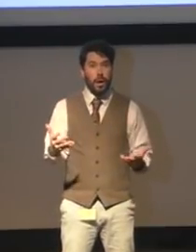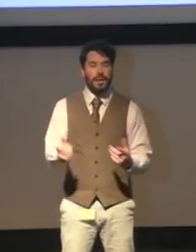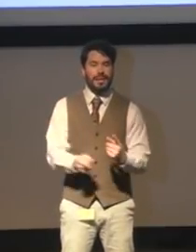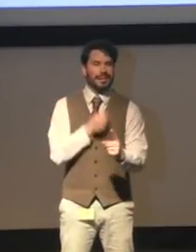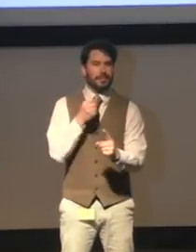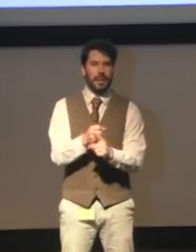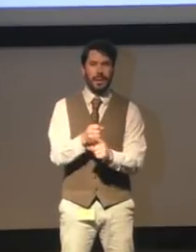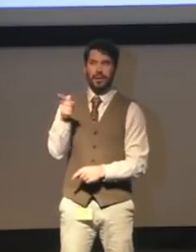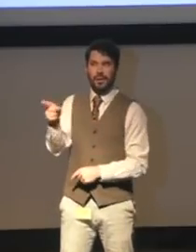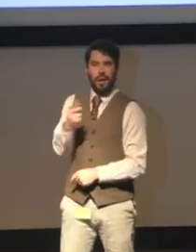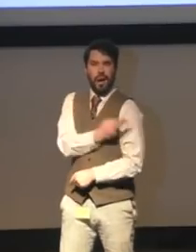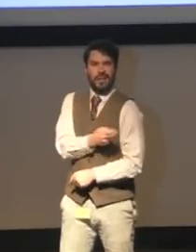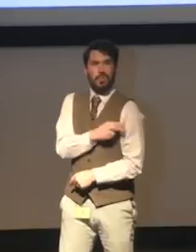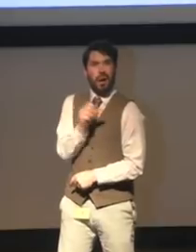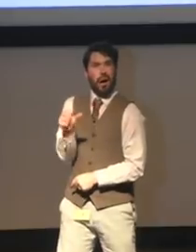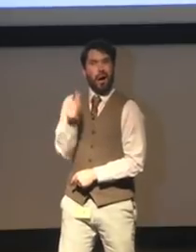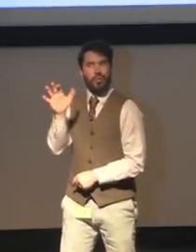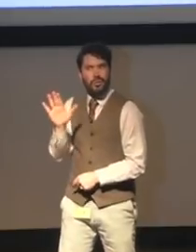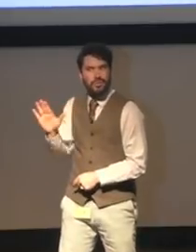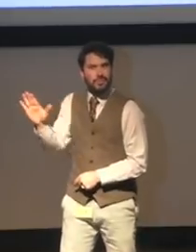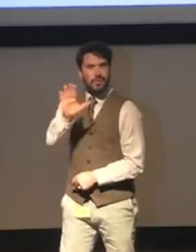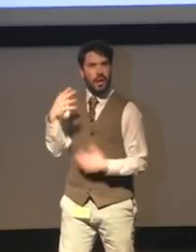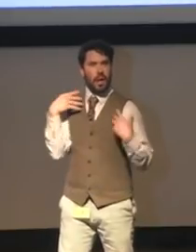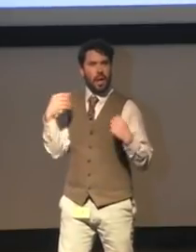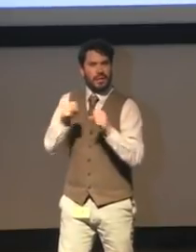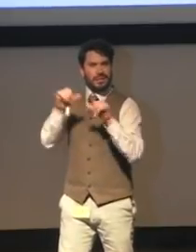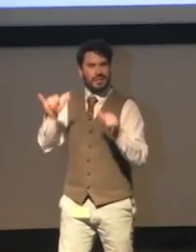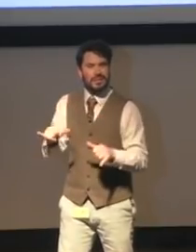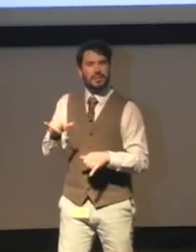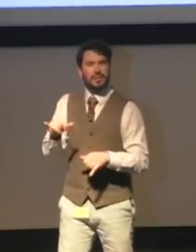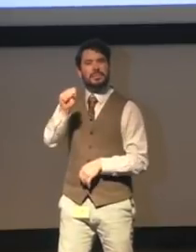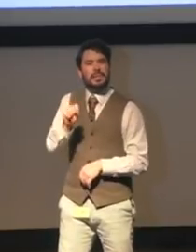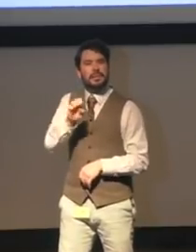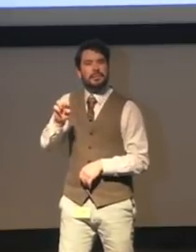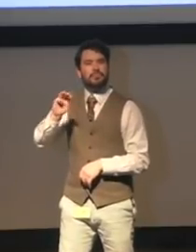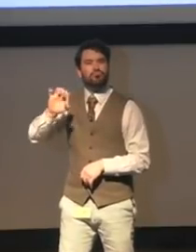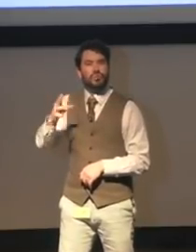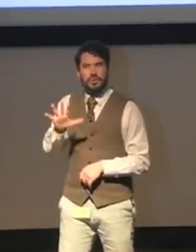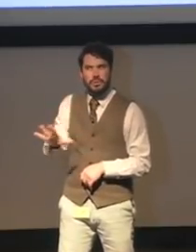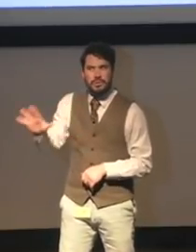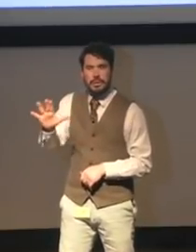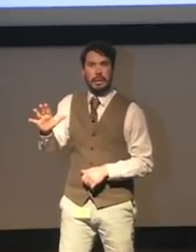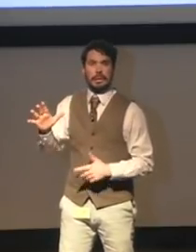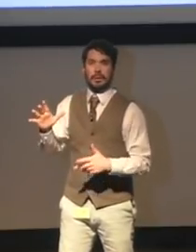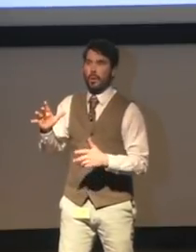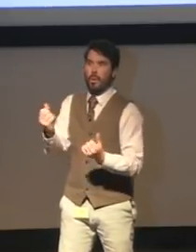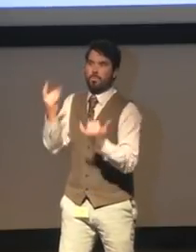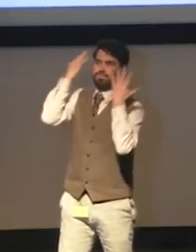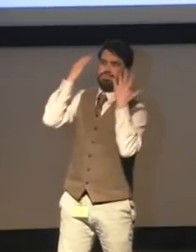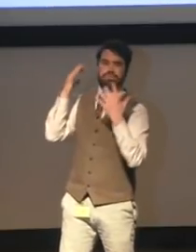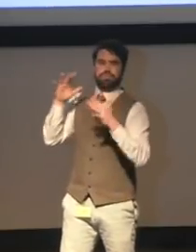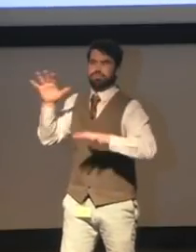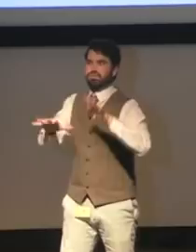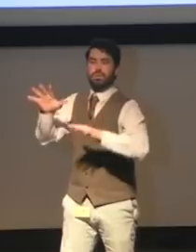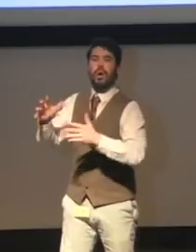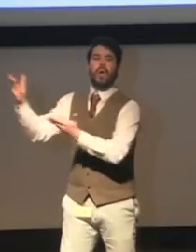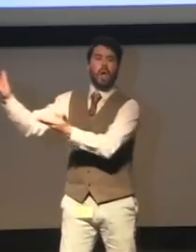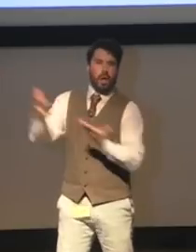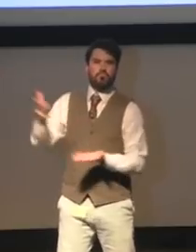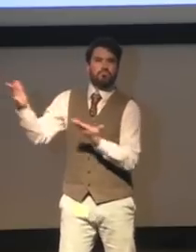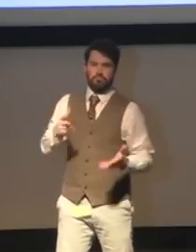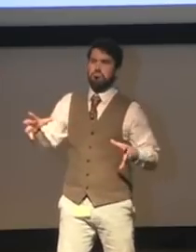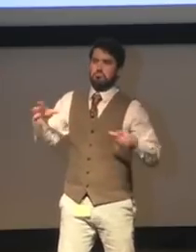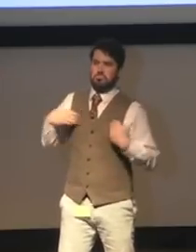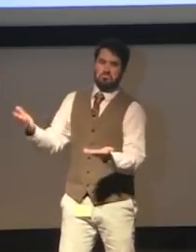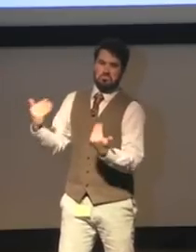was coordination with other health systems across Southeast Michigan to help respond to that surge in patients, really in the Detroit